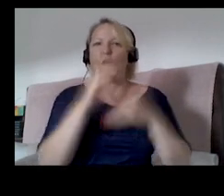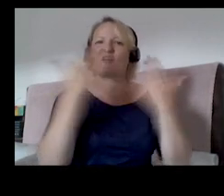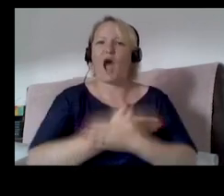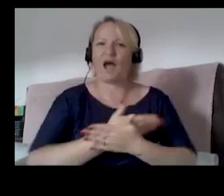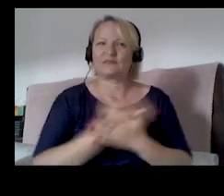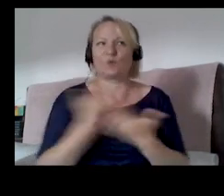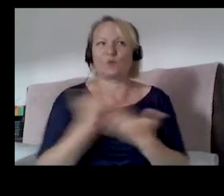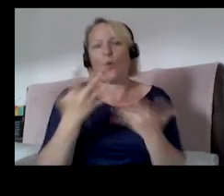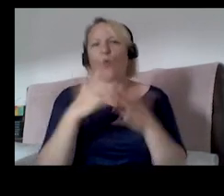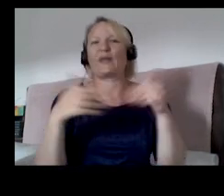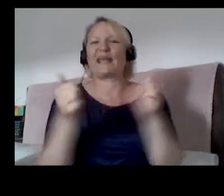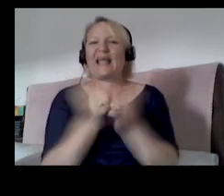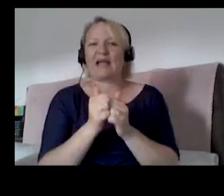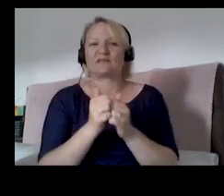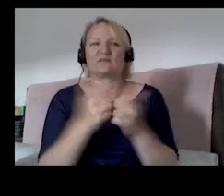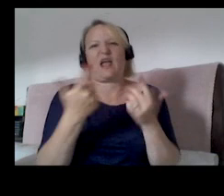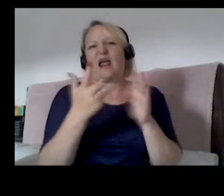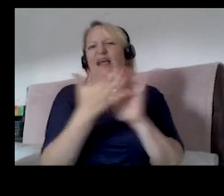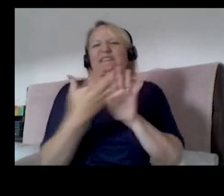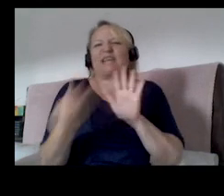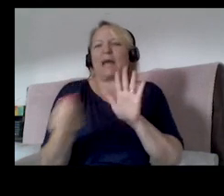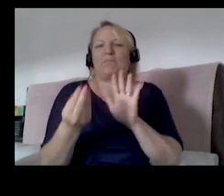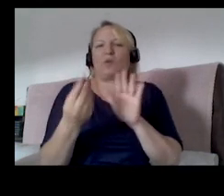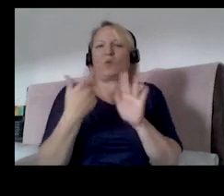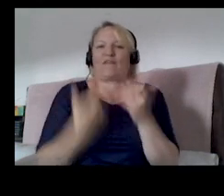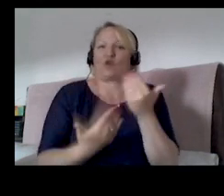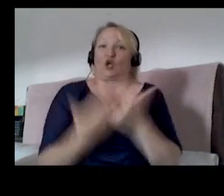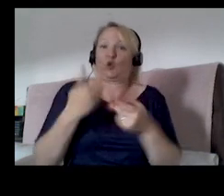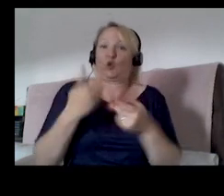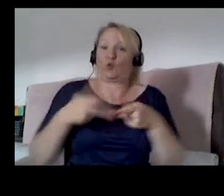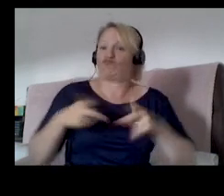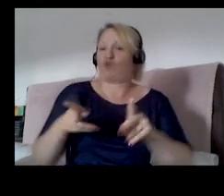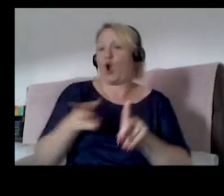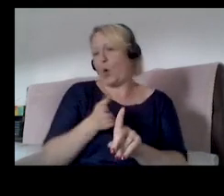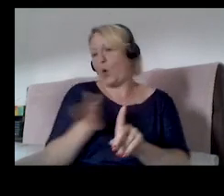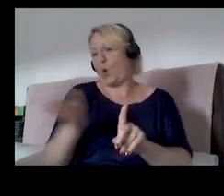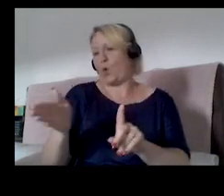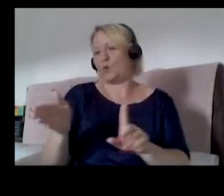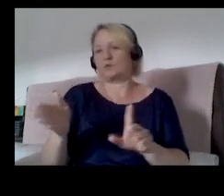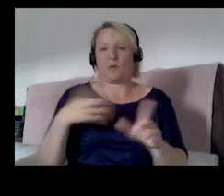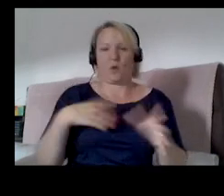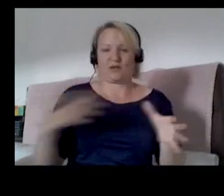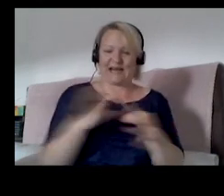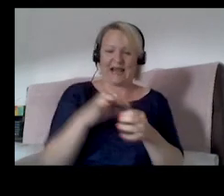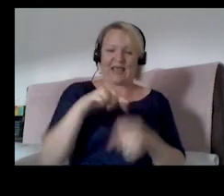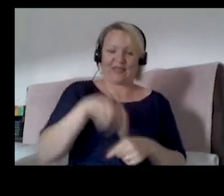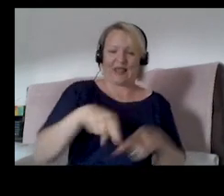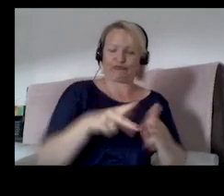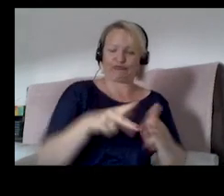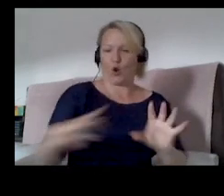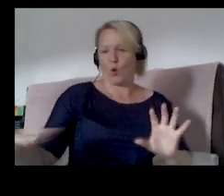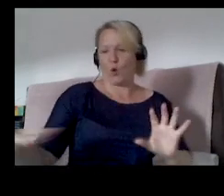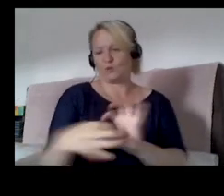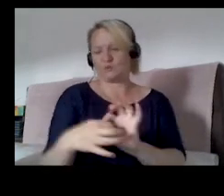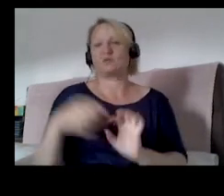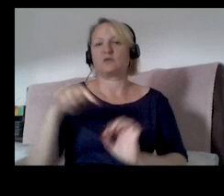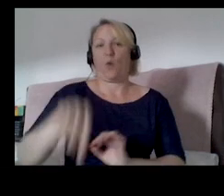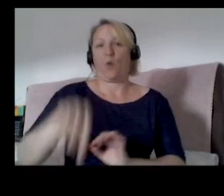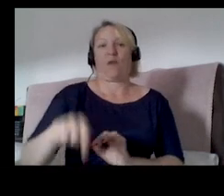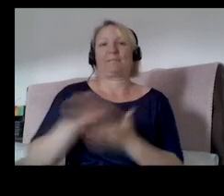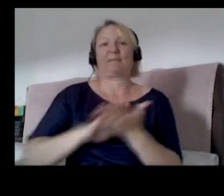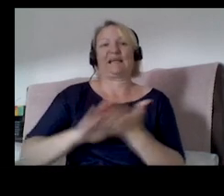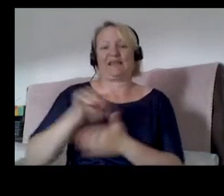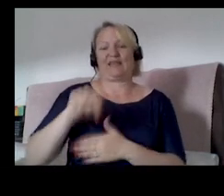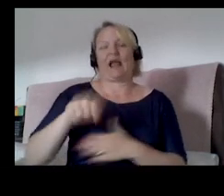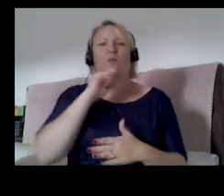that may need to be done overnight and at weekends. For example, where we would be tying in new sections of the road to the existing